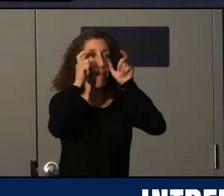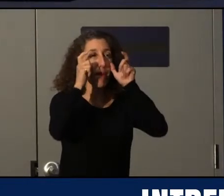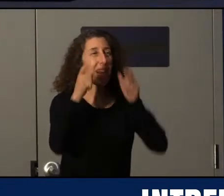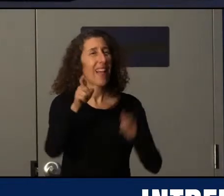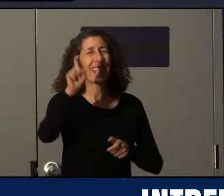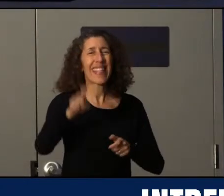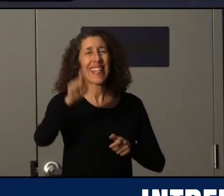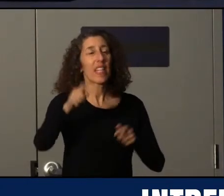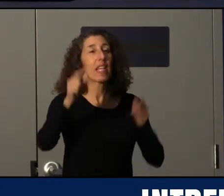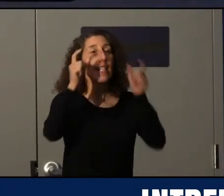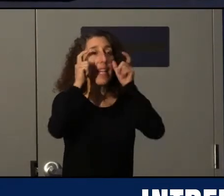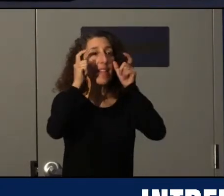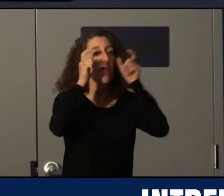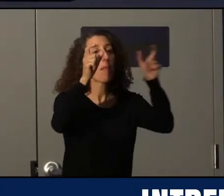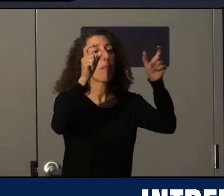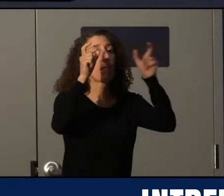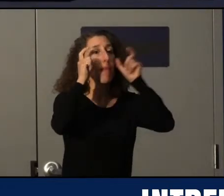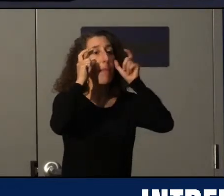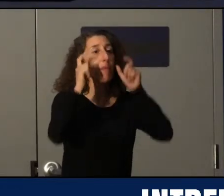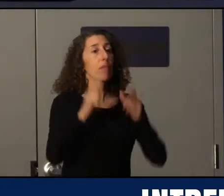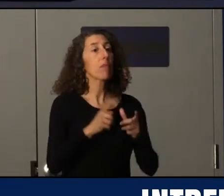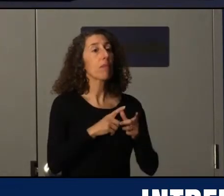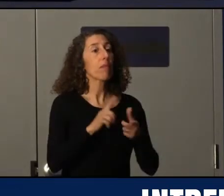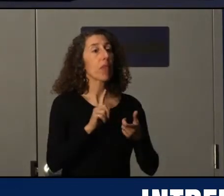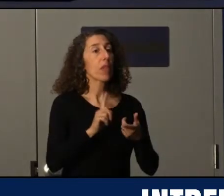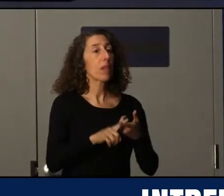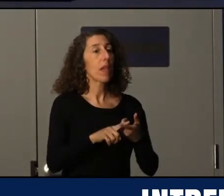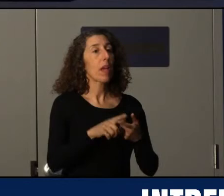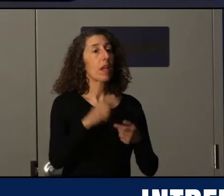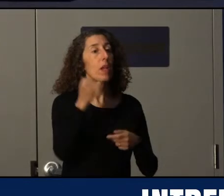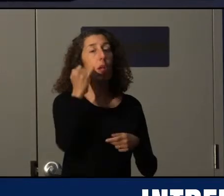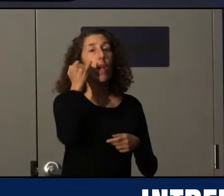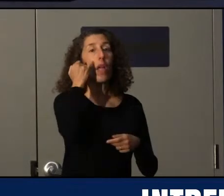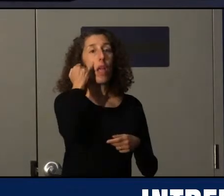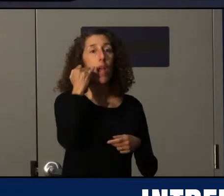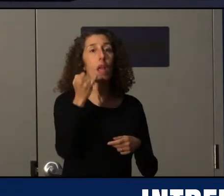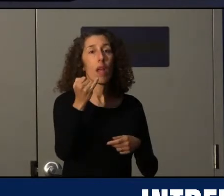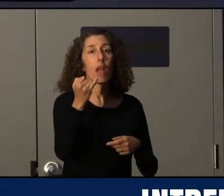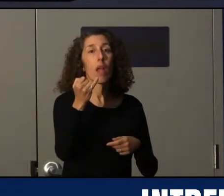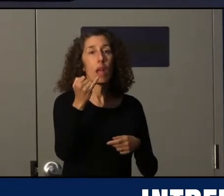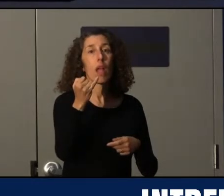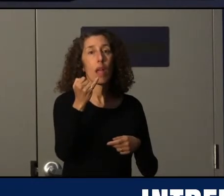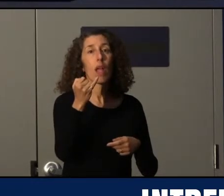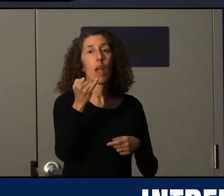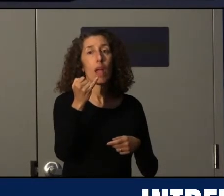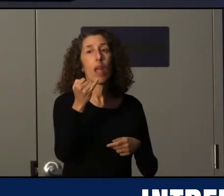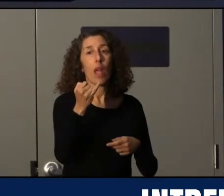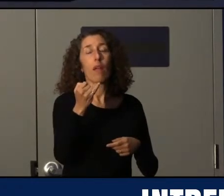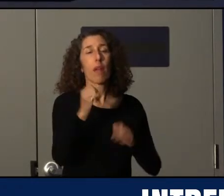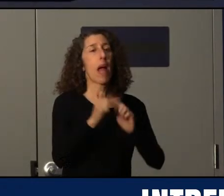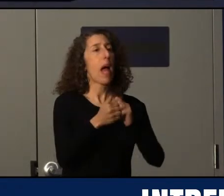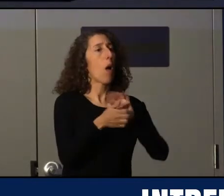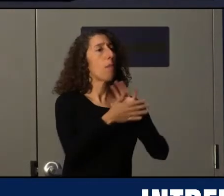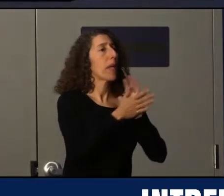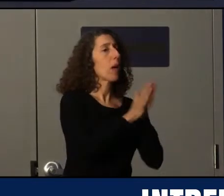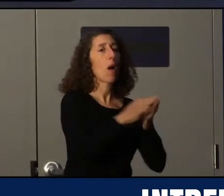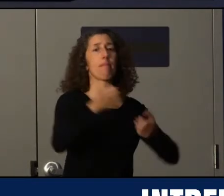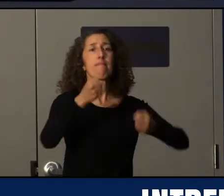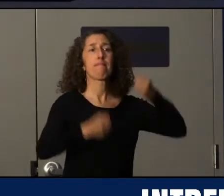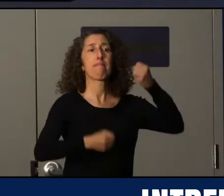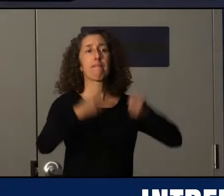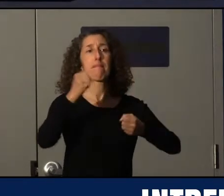the 80s, you weren't going to be a military aviator, but I thought that was my only path to becoming an